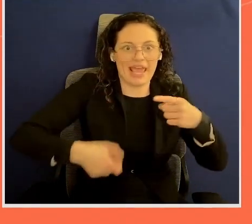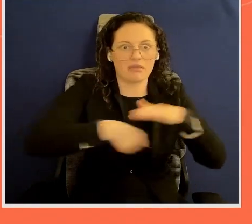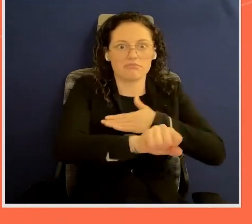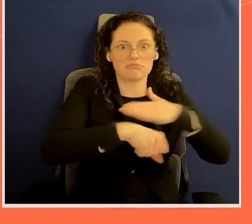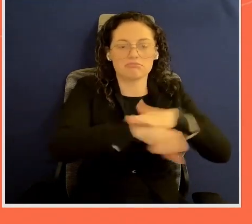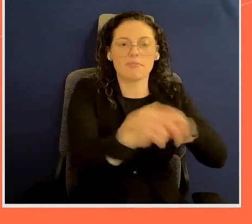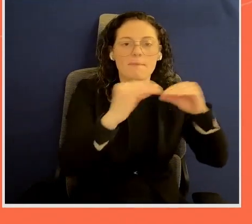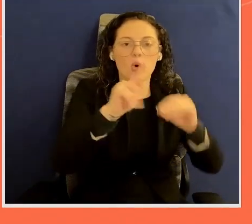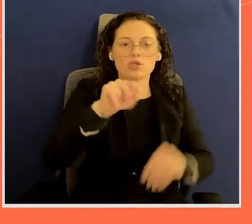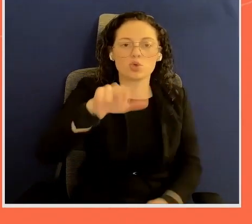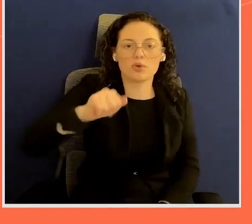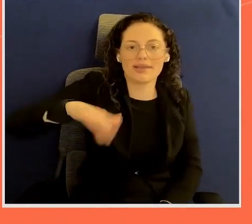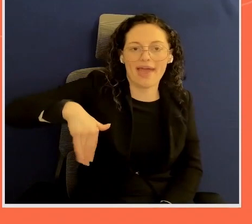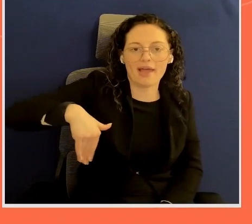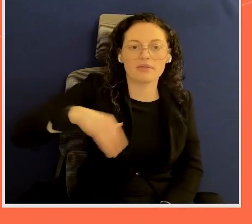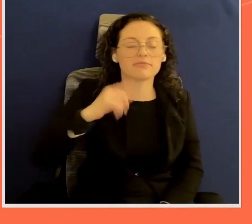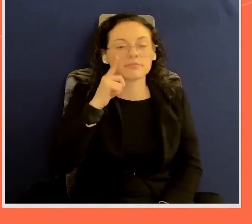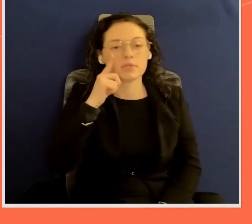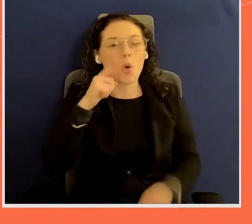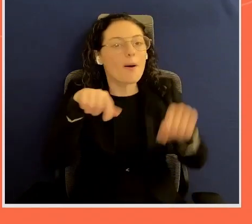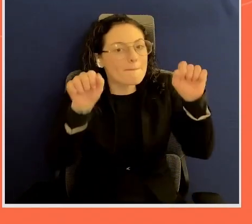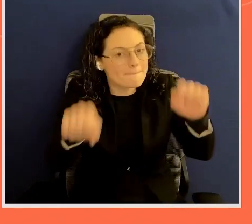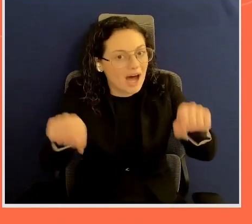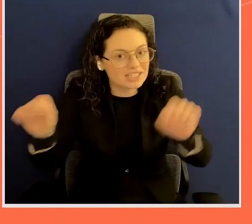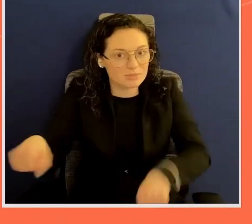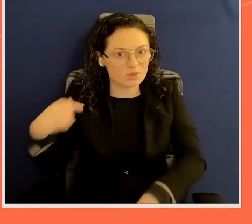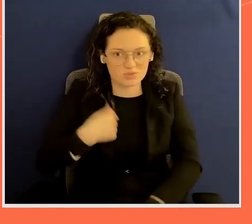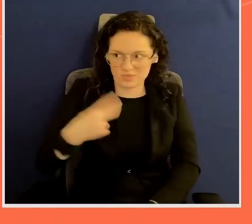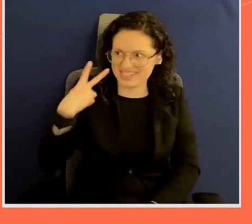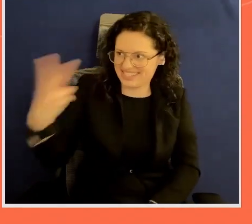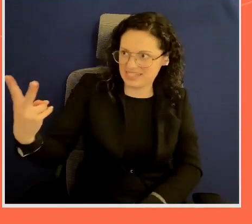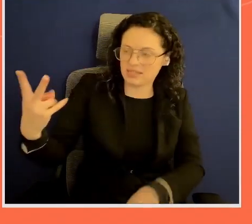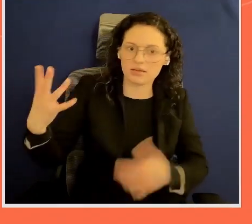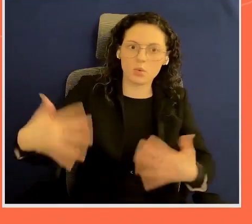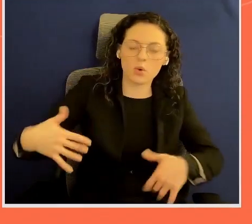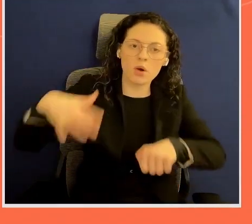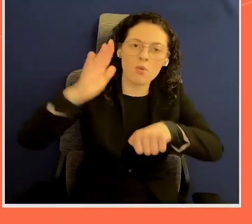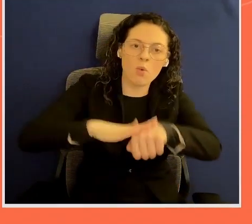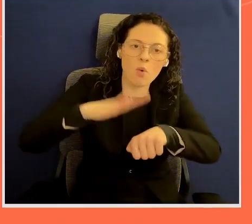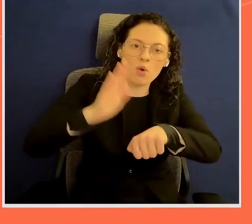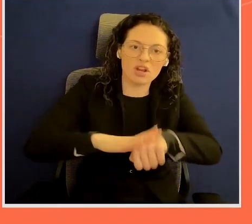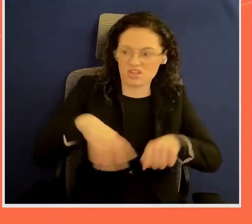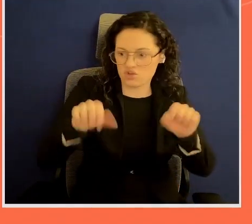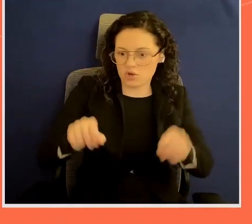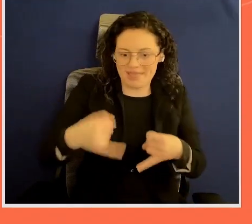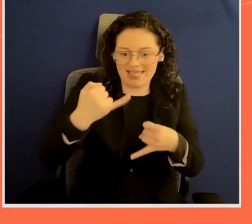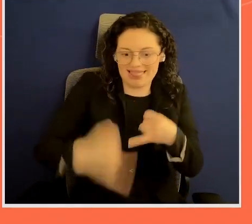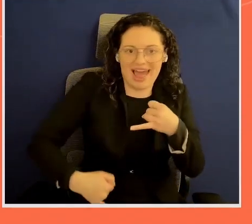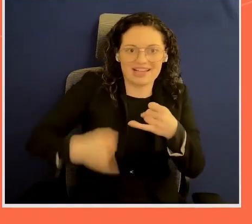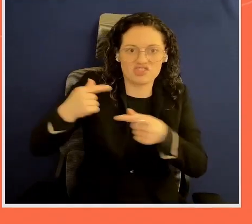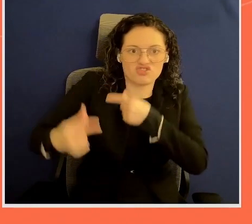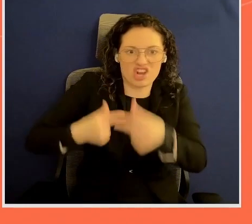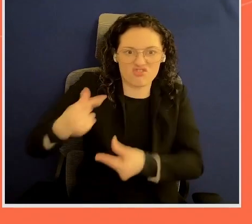we congratulate you on not just enduring the 30 hours, but actually finding Palau at the other end of your